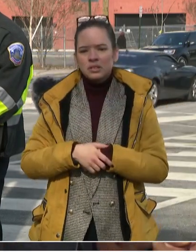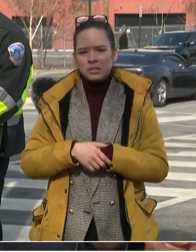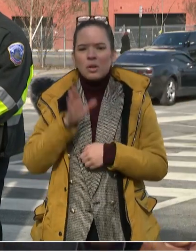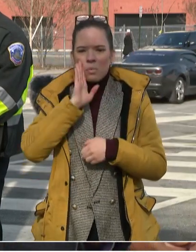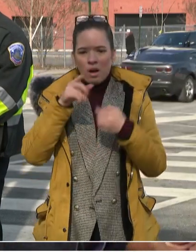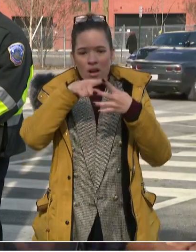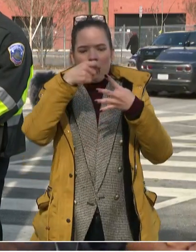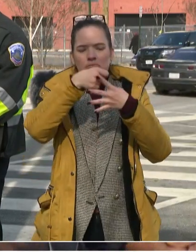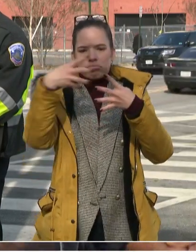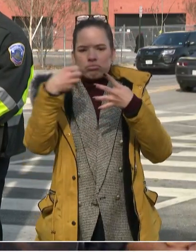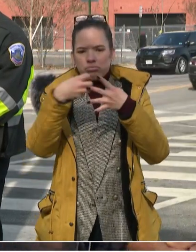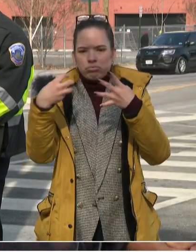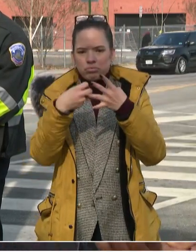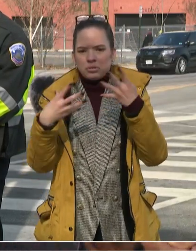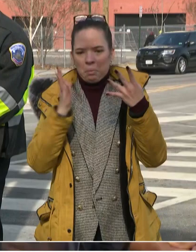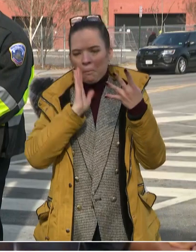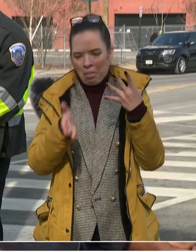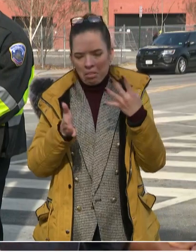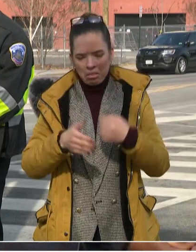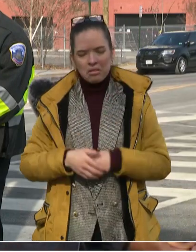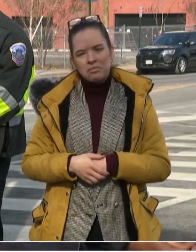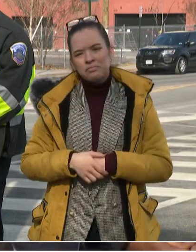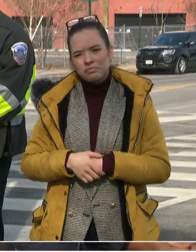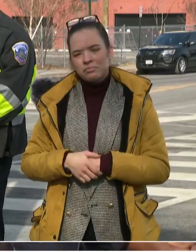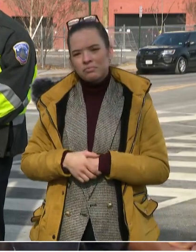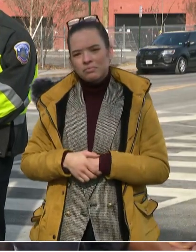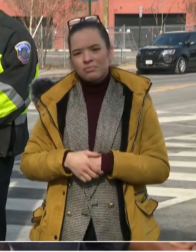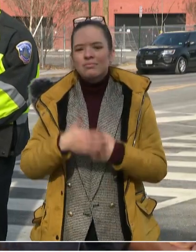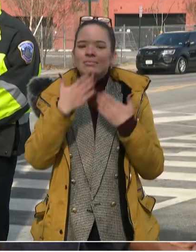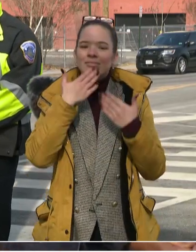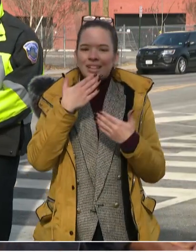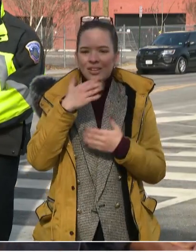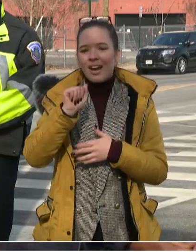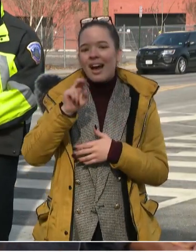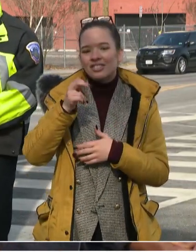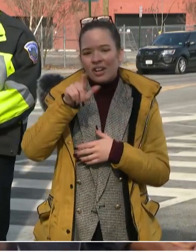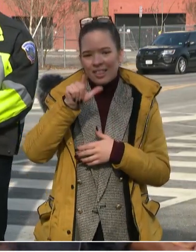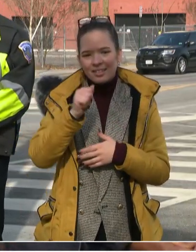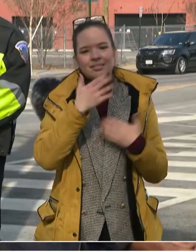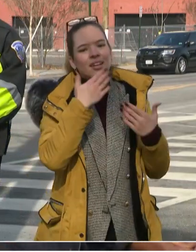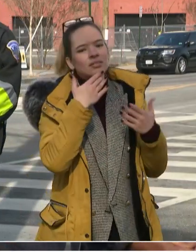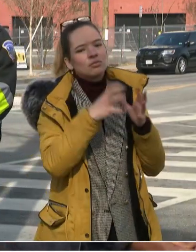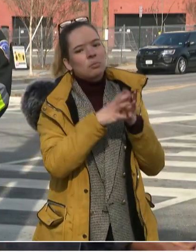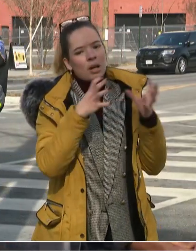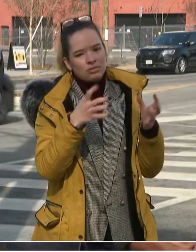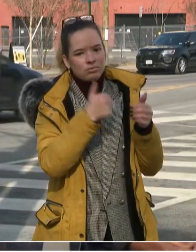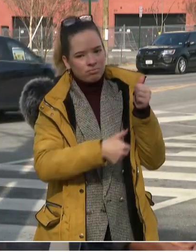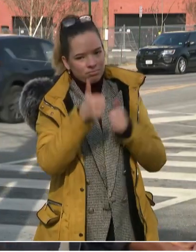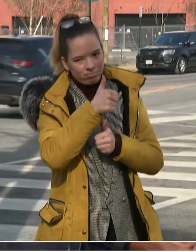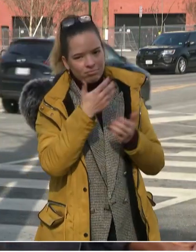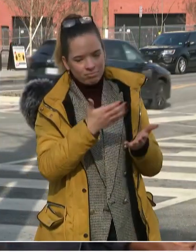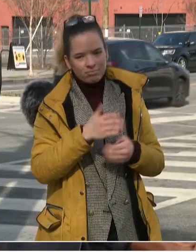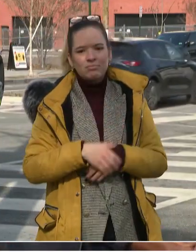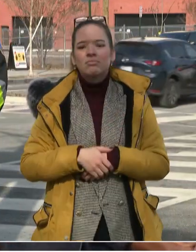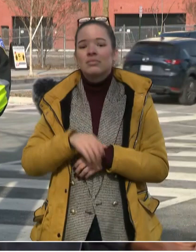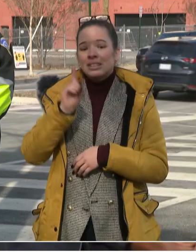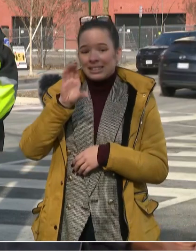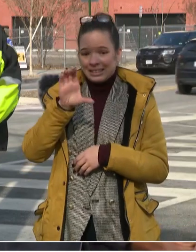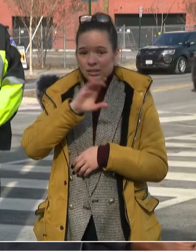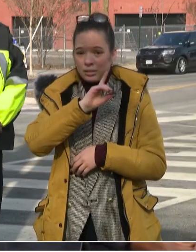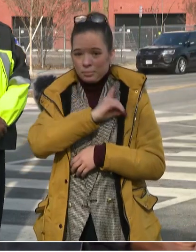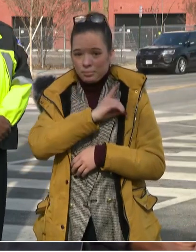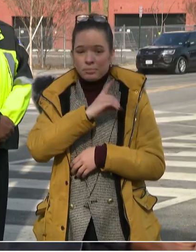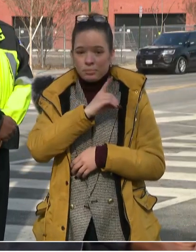I want to first start by thanking my county executive, Ms. Angela Alsobrooks, the D.C. Mayor, Bowser,